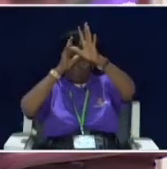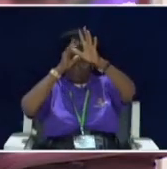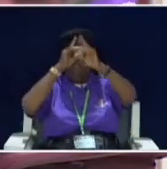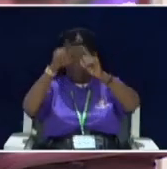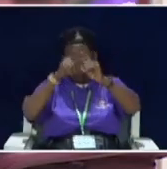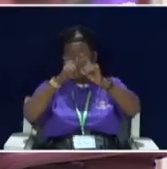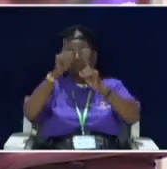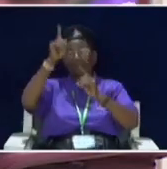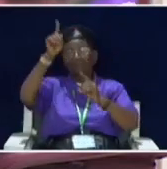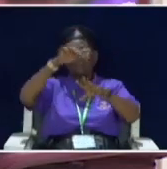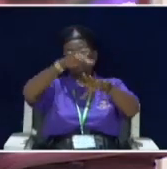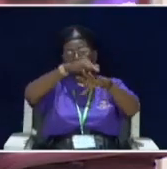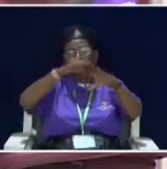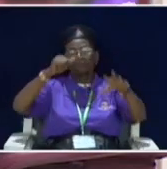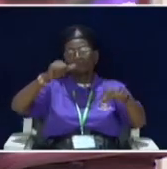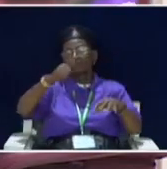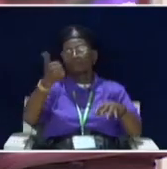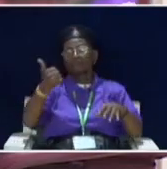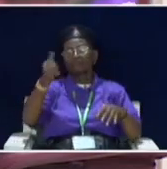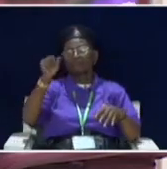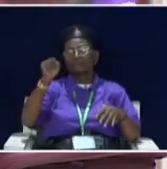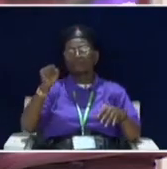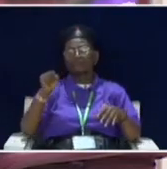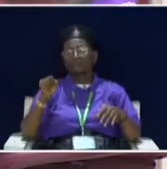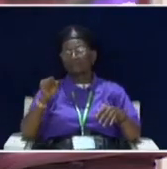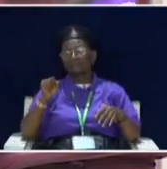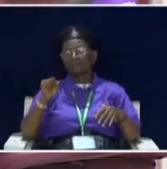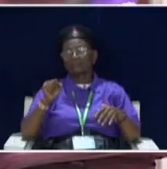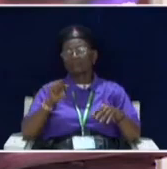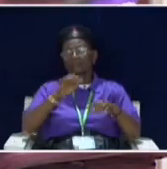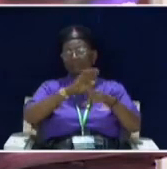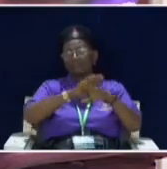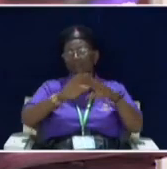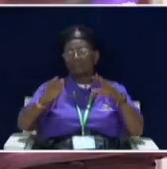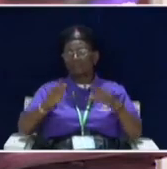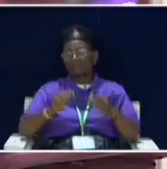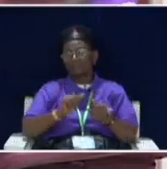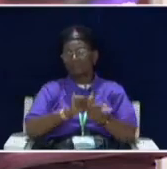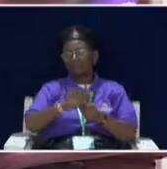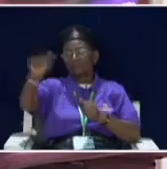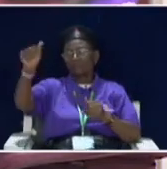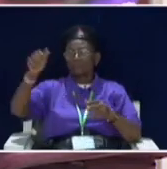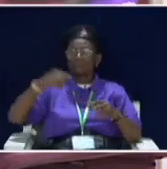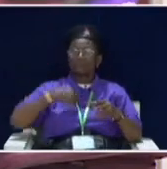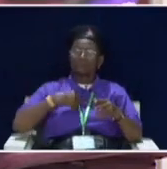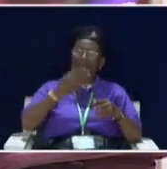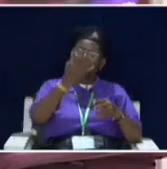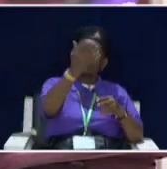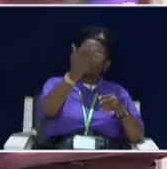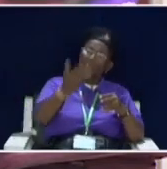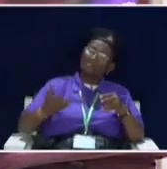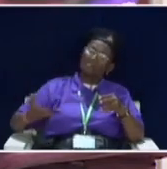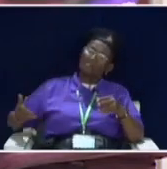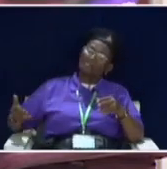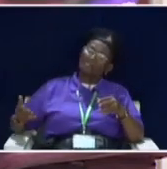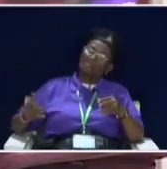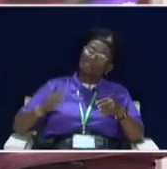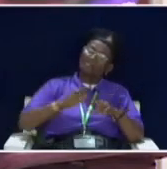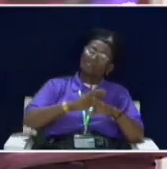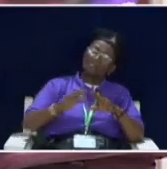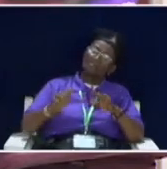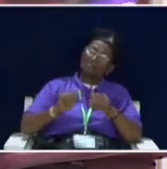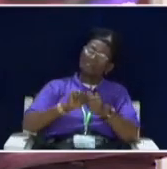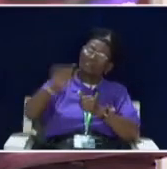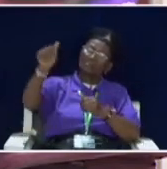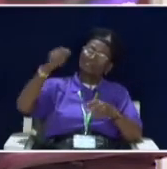calling others. Nígbà tí o bá ń pe ẹlòmíràn. Don't pass me by. Má kọjá mi rin. Don't pass me by tonight. Má kọjá mi,